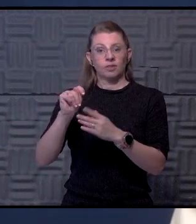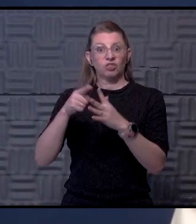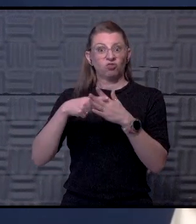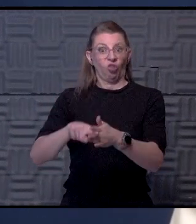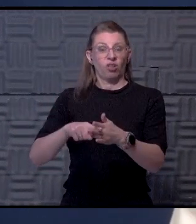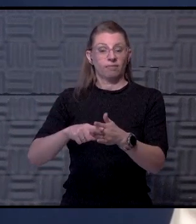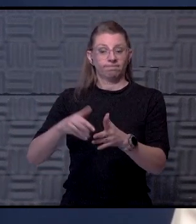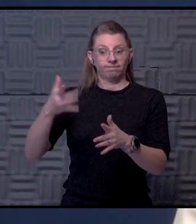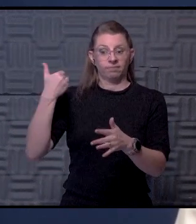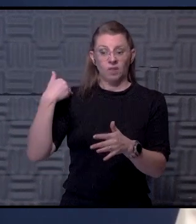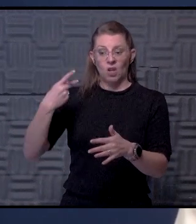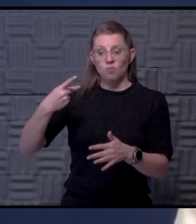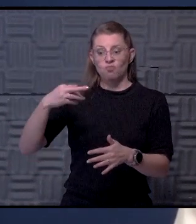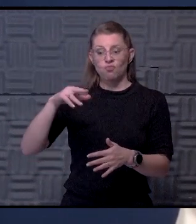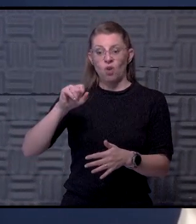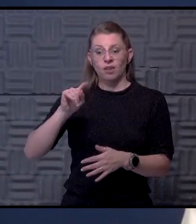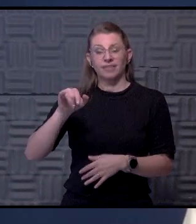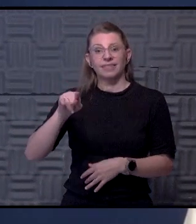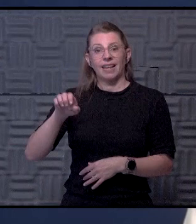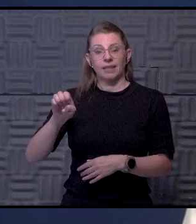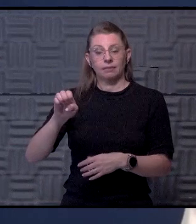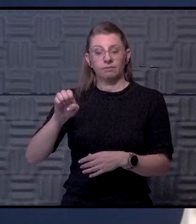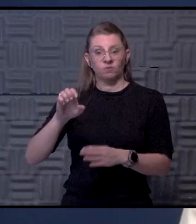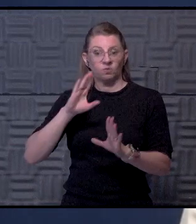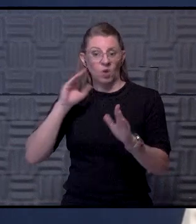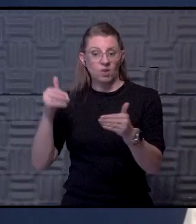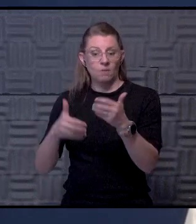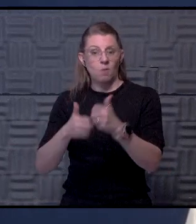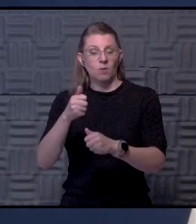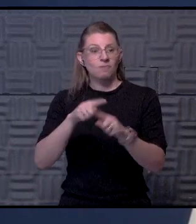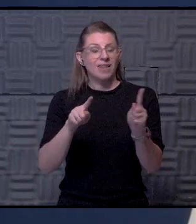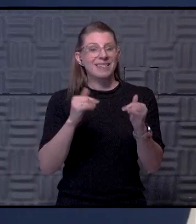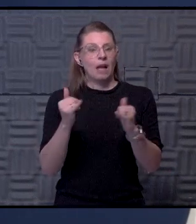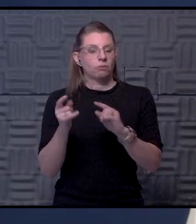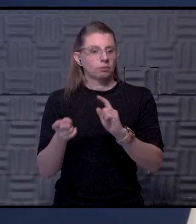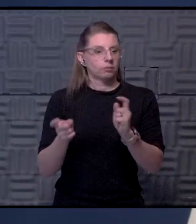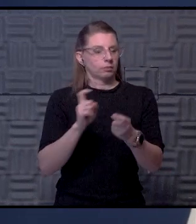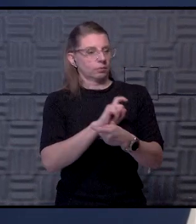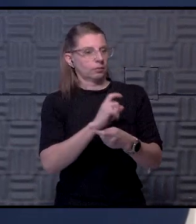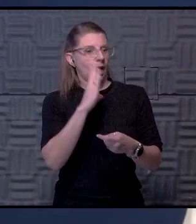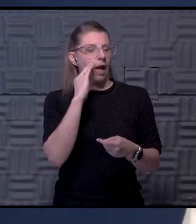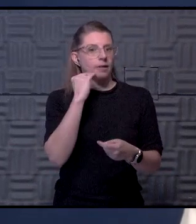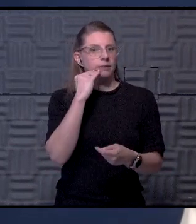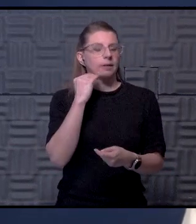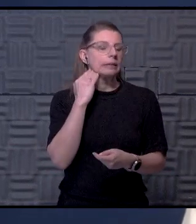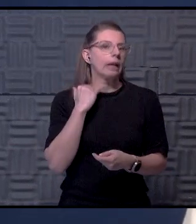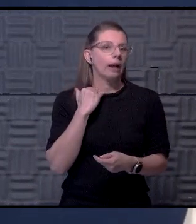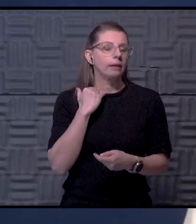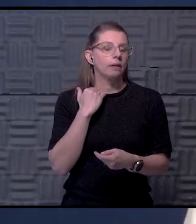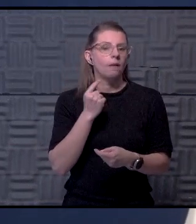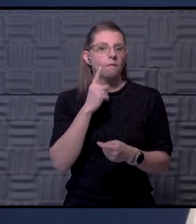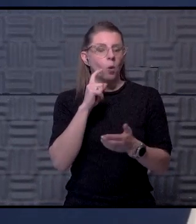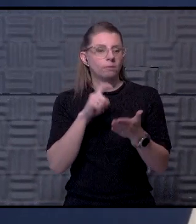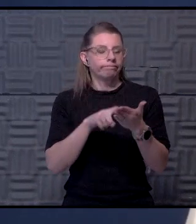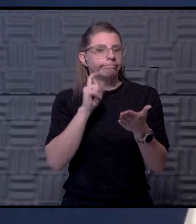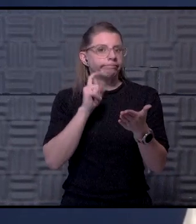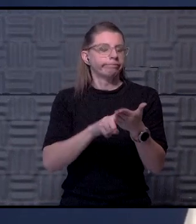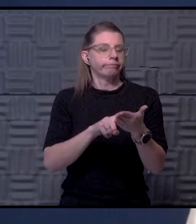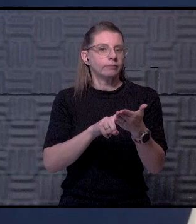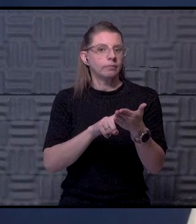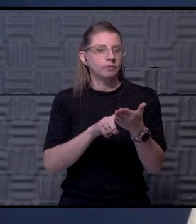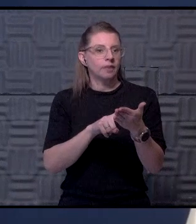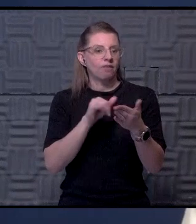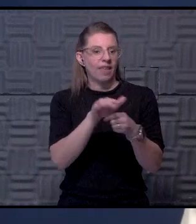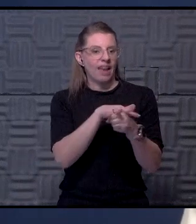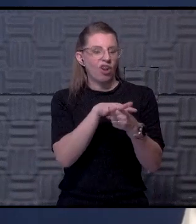the prostate was the most common site, but now the head and neck is rapidly overtaking in terms of its indication in the area,